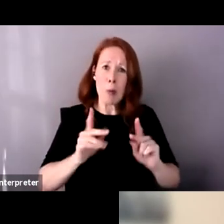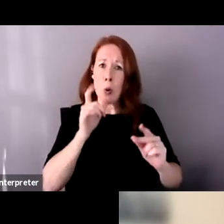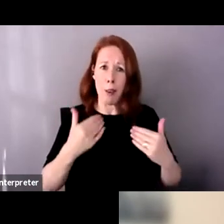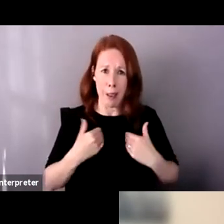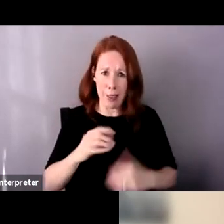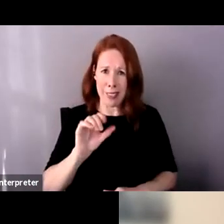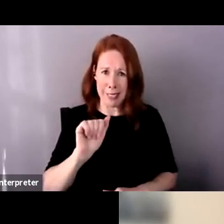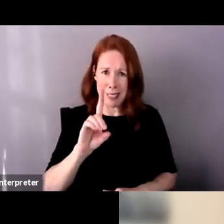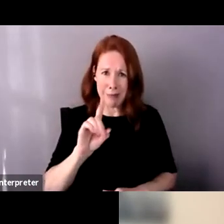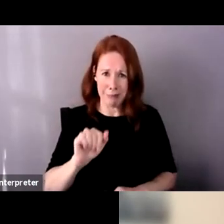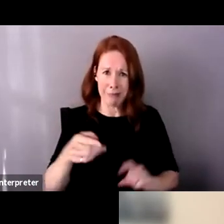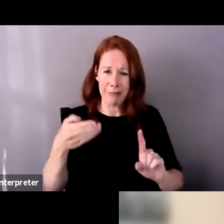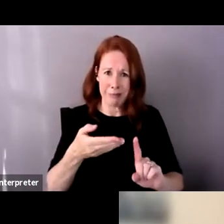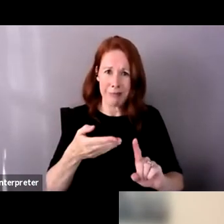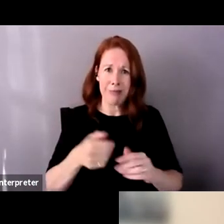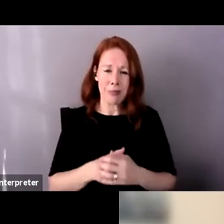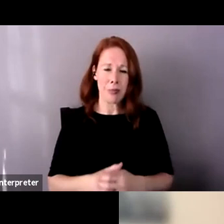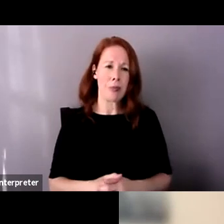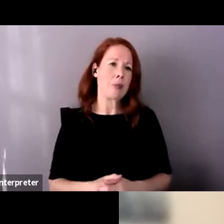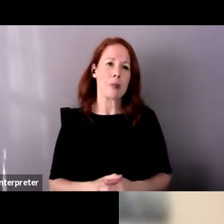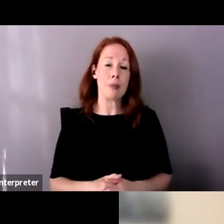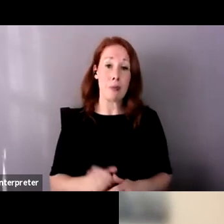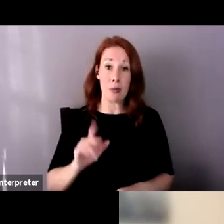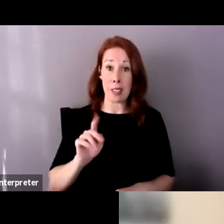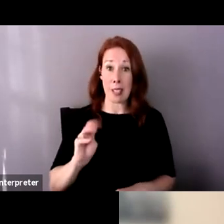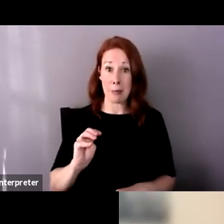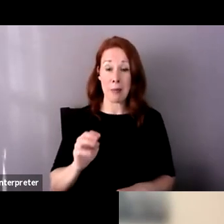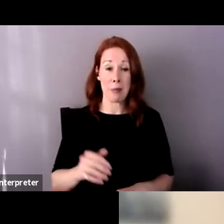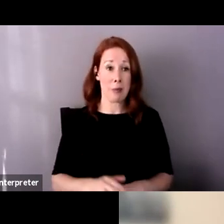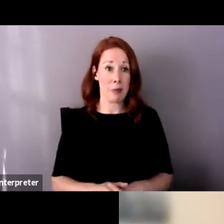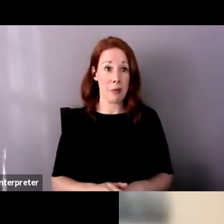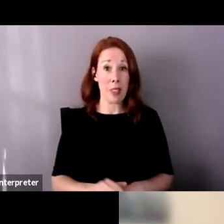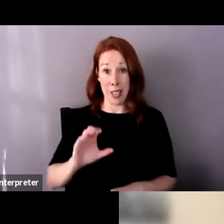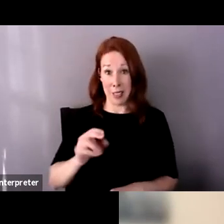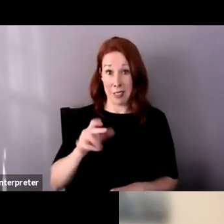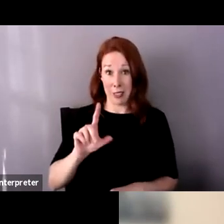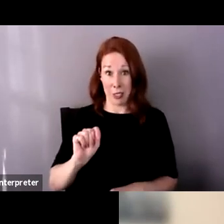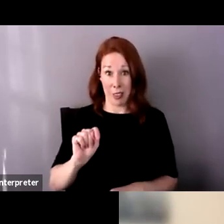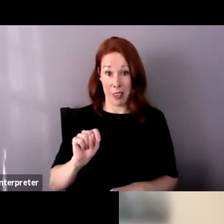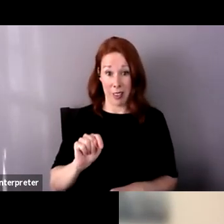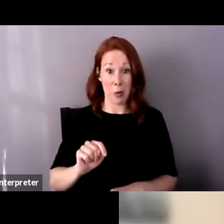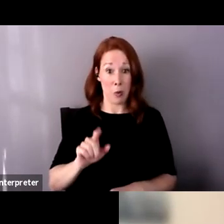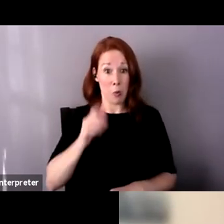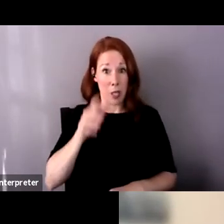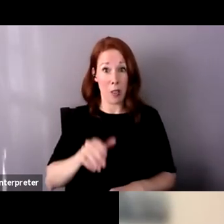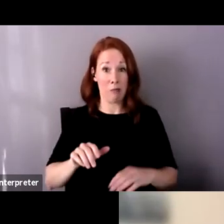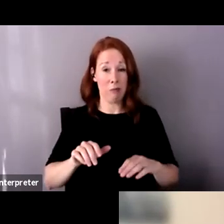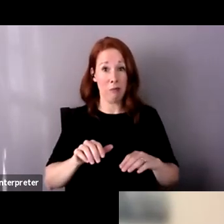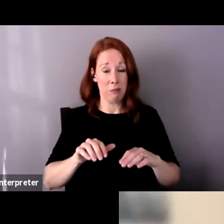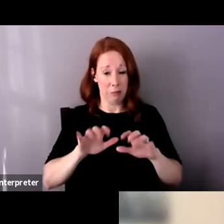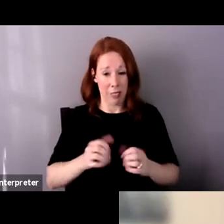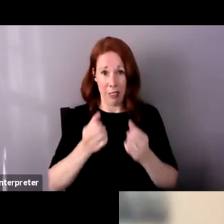Mm-hmm. So important, and being open to that. And in regards to that, we'll be capturing the chat. So any comments you've made here, if it